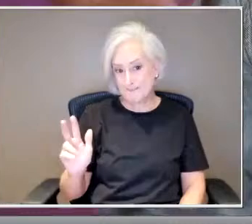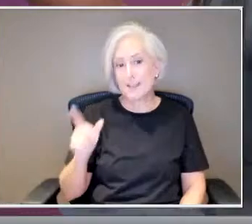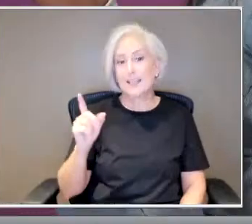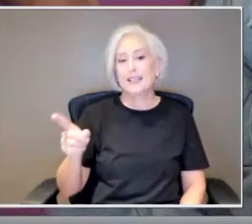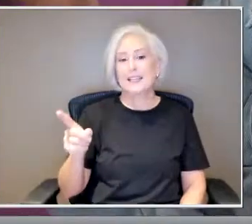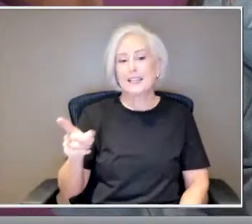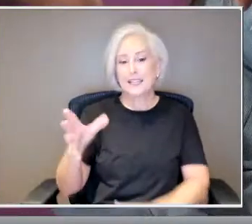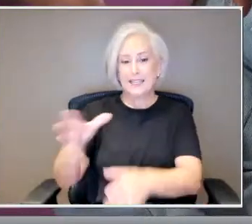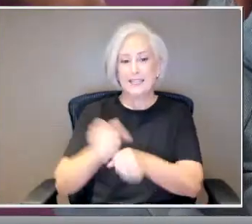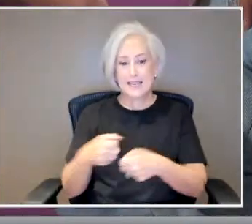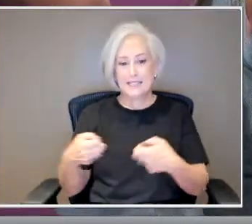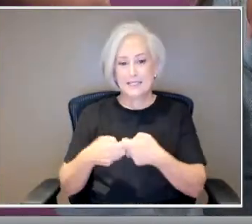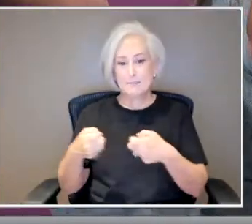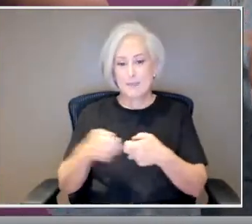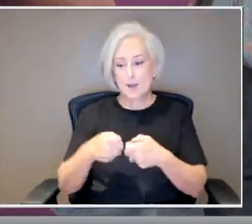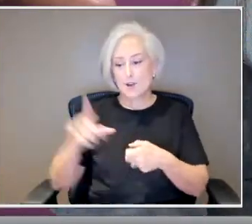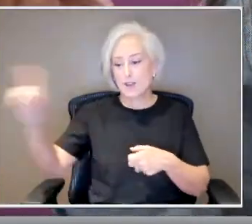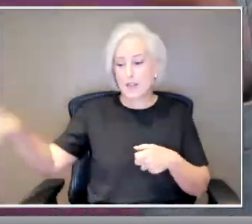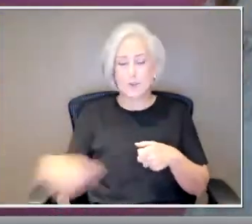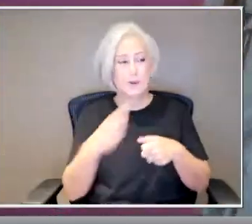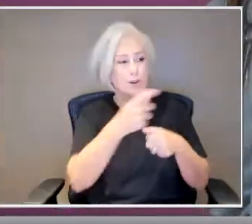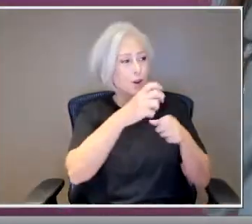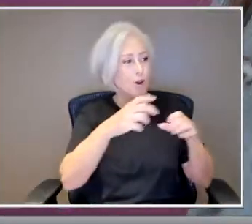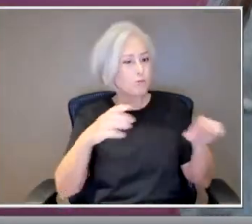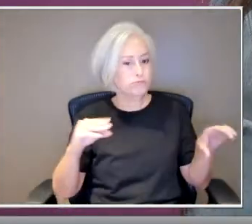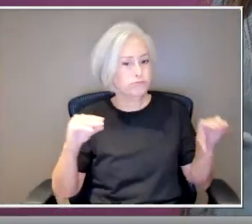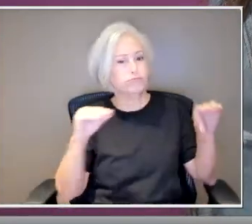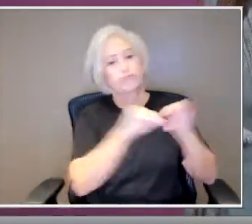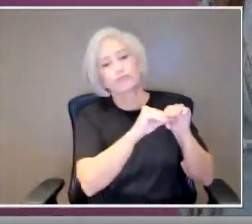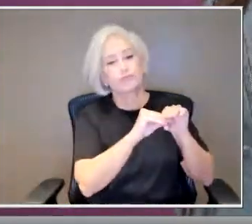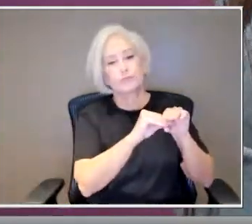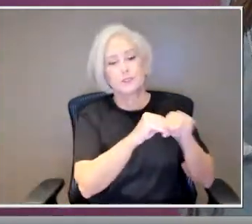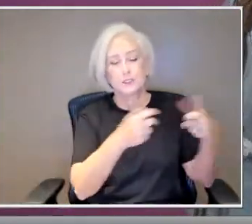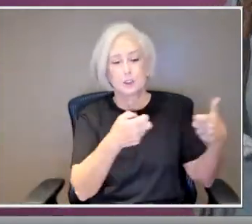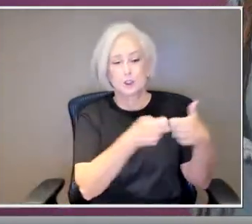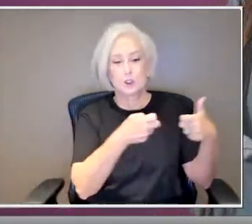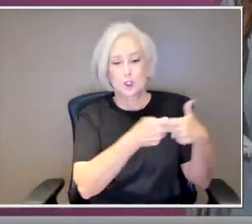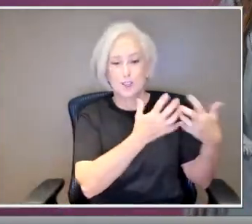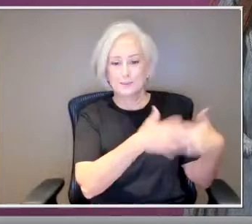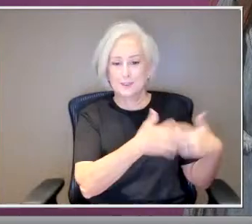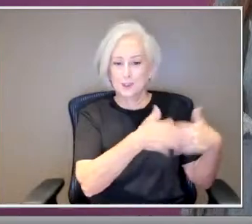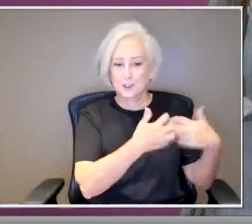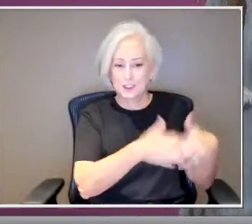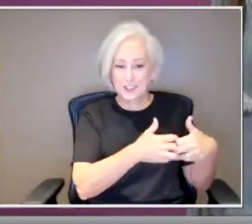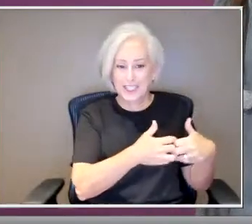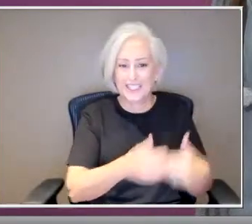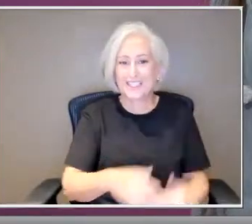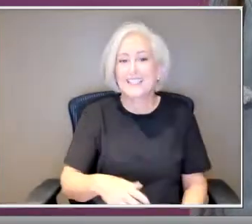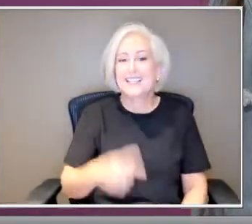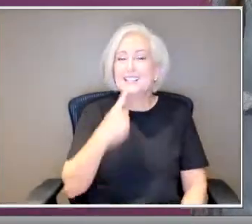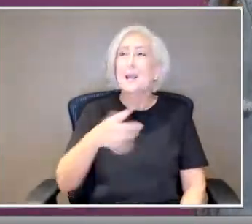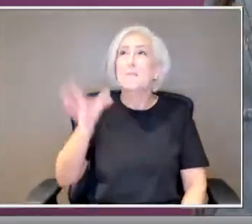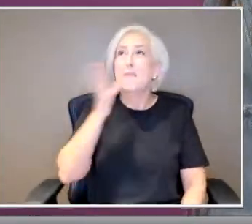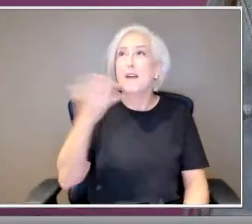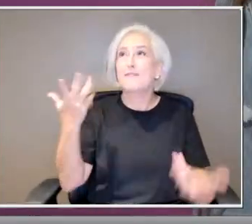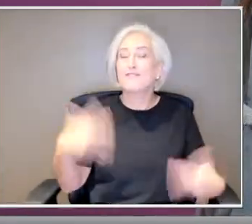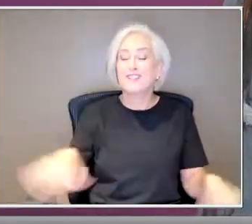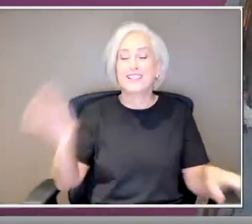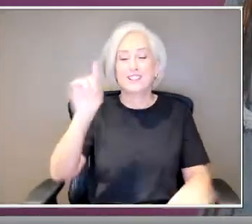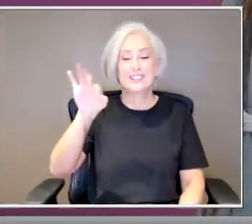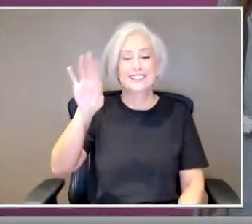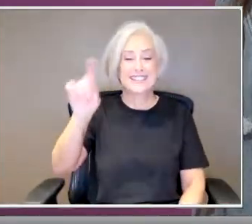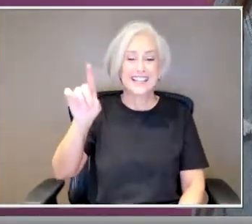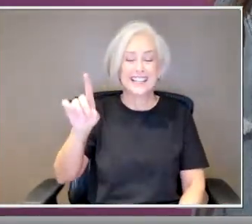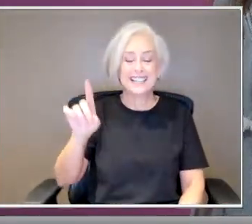and he puts them back in the charger. So, and then he be like, Mom, he comes down like, Mom, I did it. And so, you know, I always go and